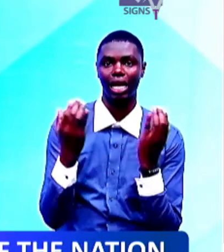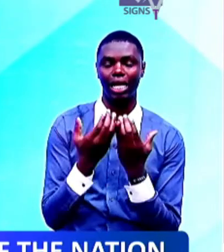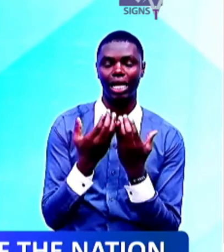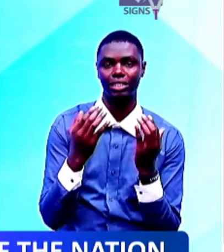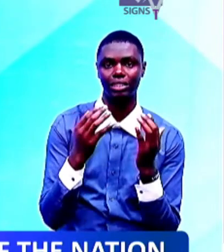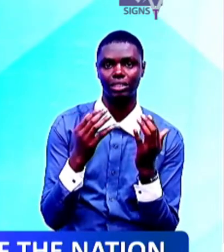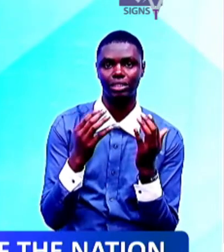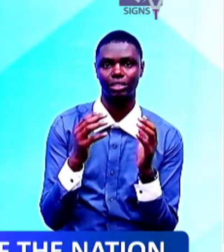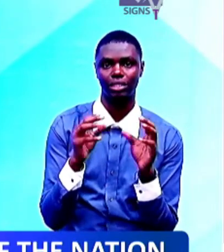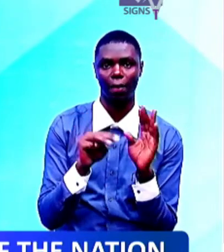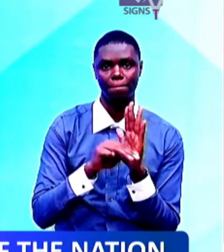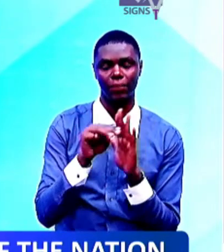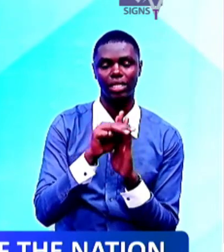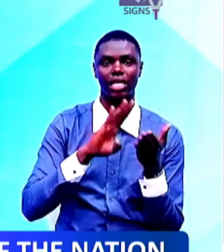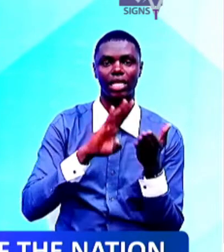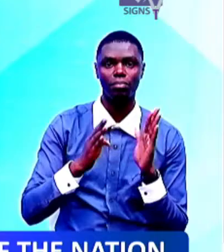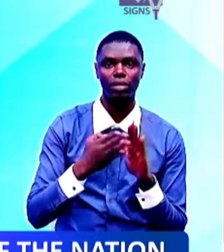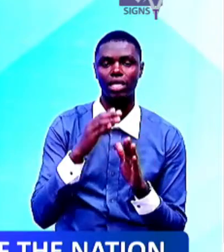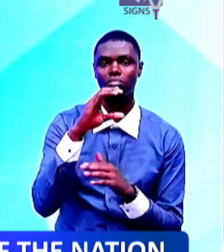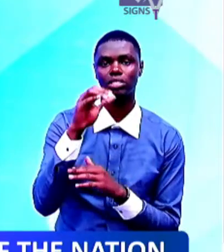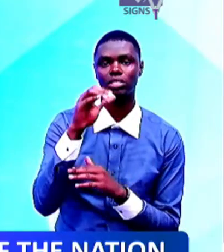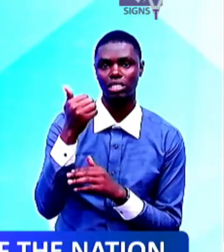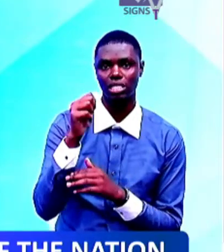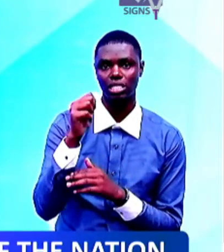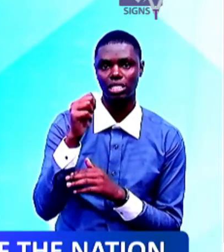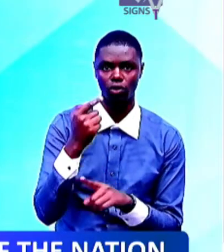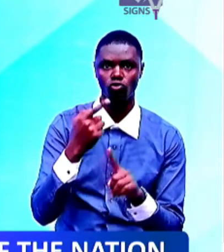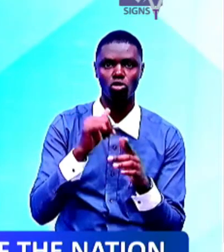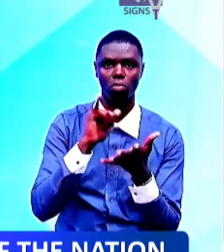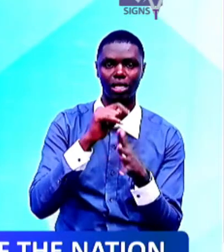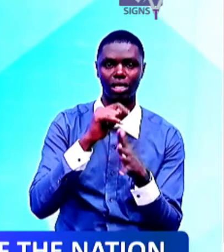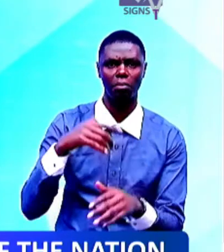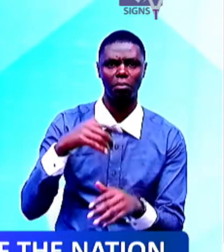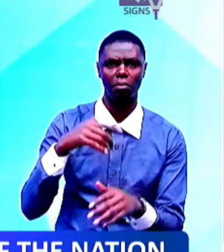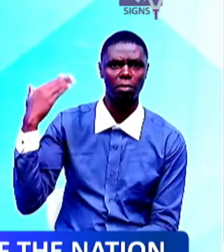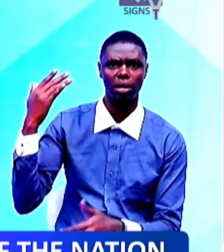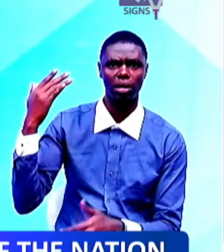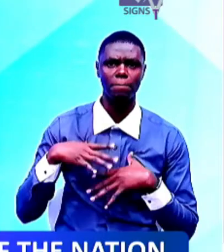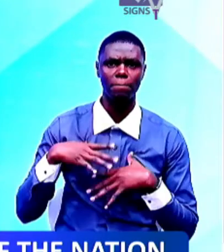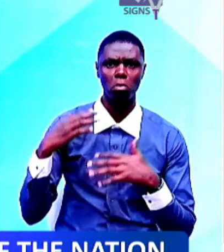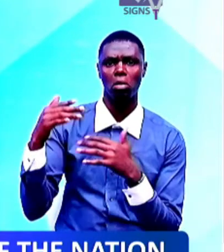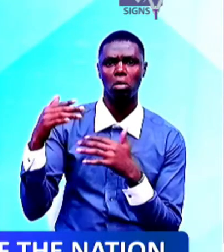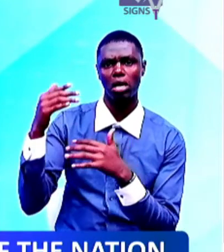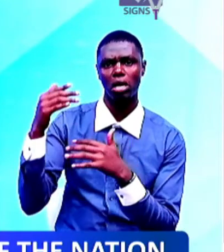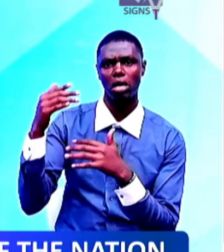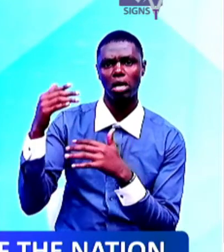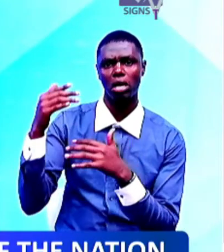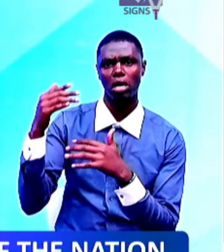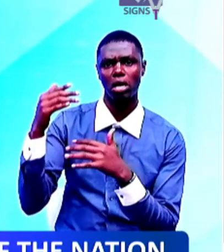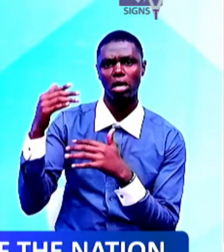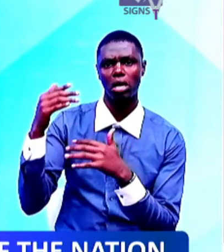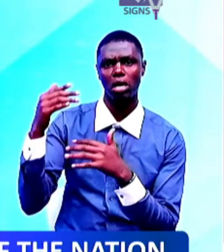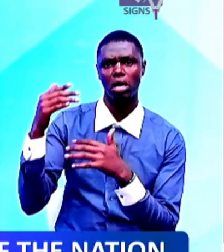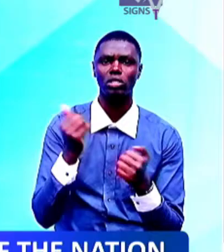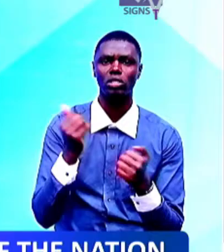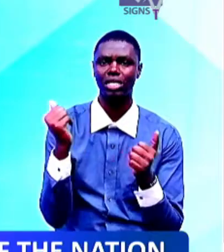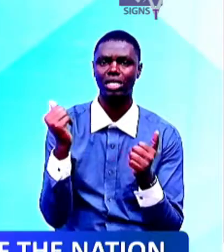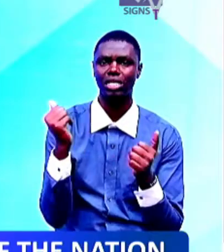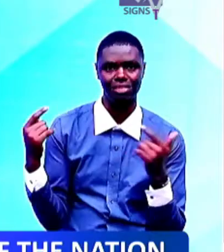in our whole ministry. Sisi hata wakati huo, most of us we left university, we not even gotten anything at